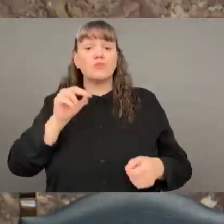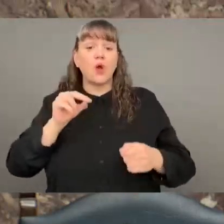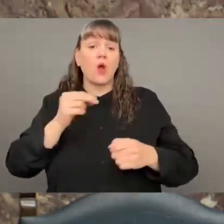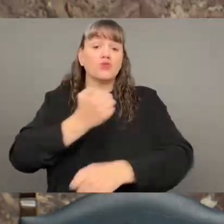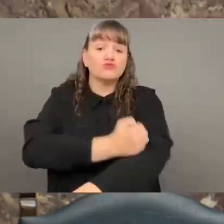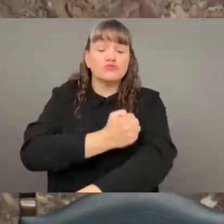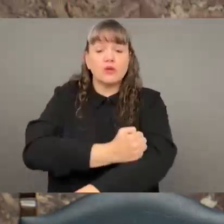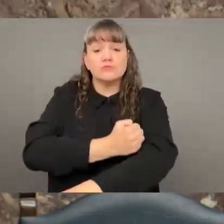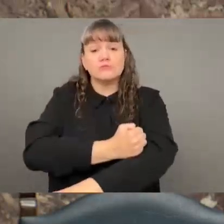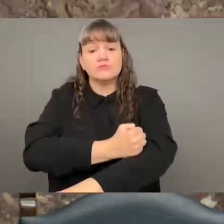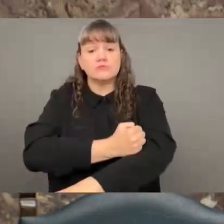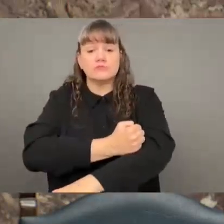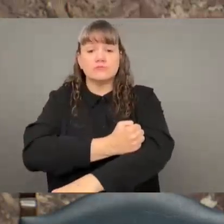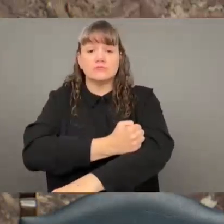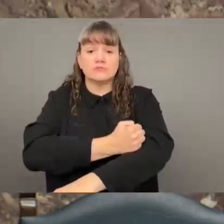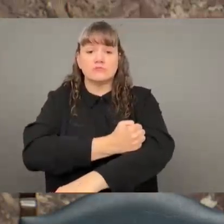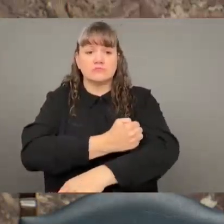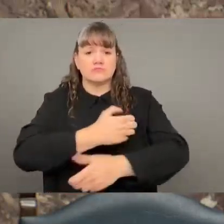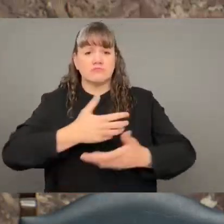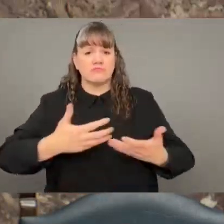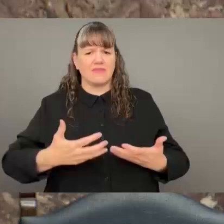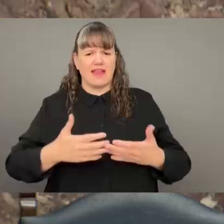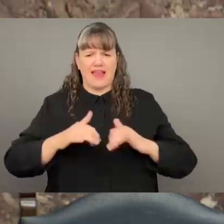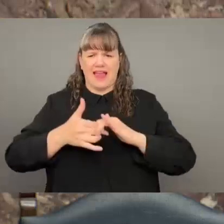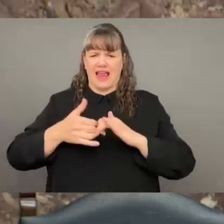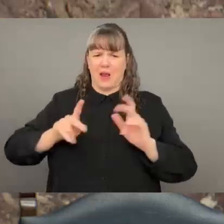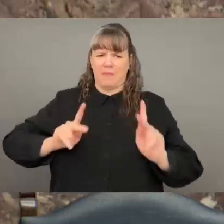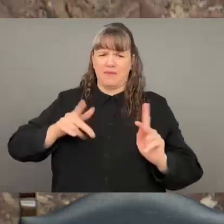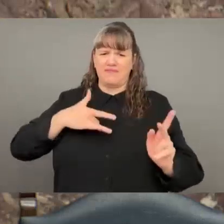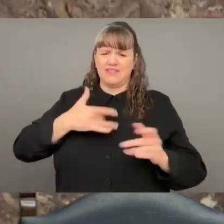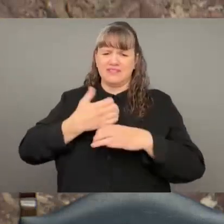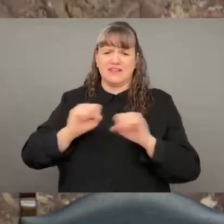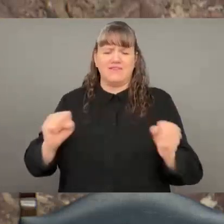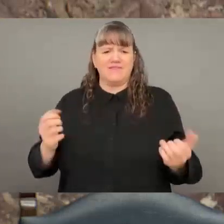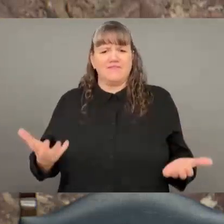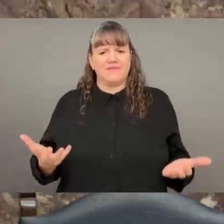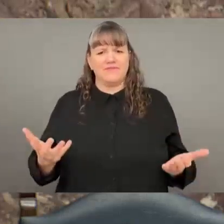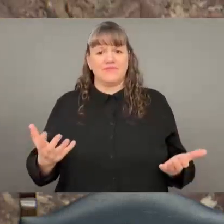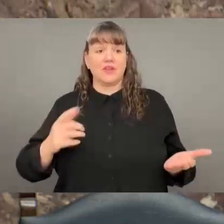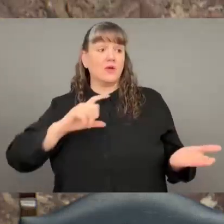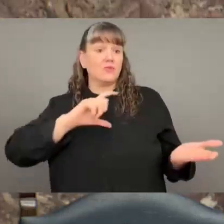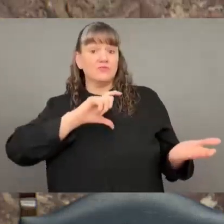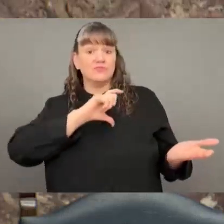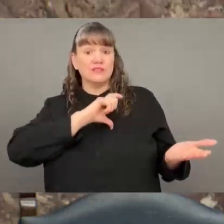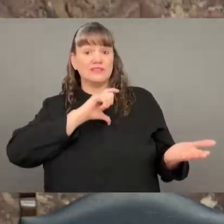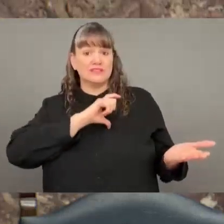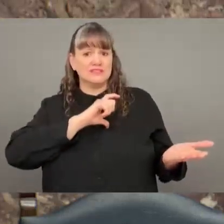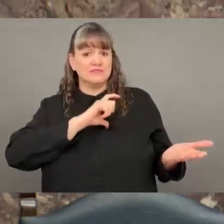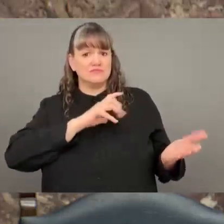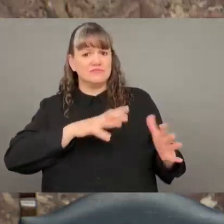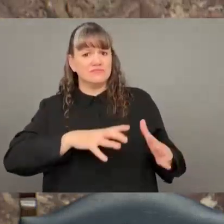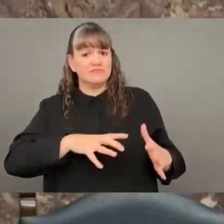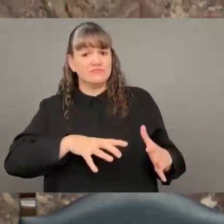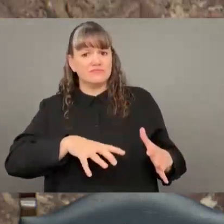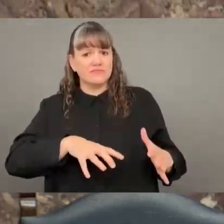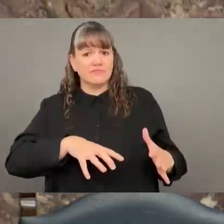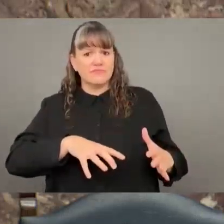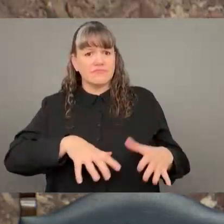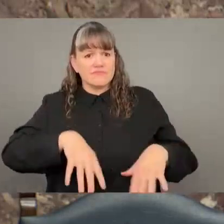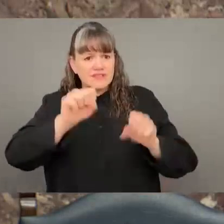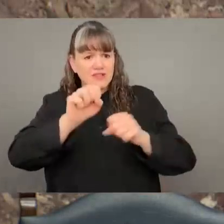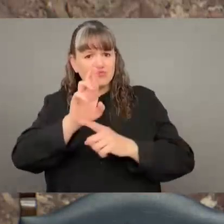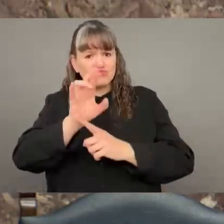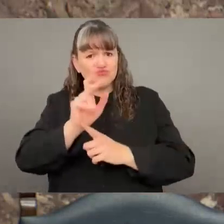the people risking their lives to protect us are under attack and this Premier is working against them?